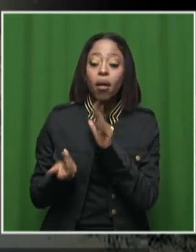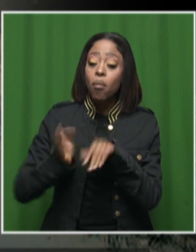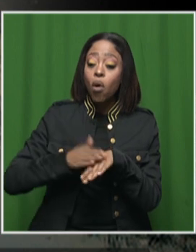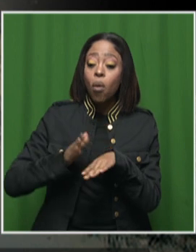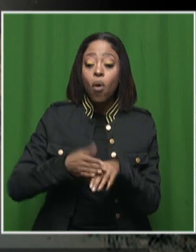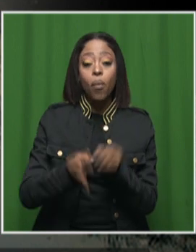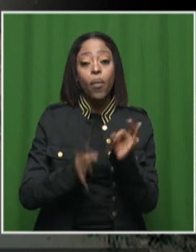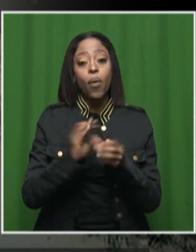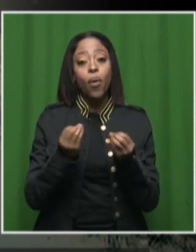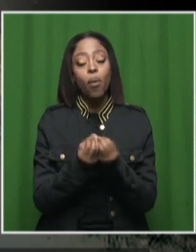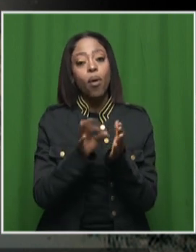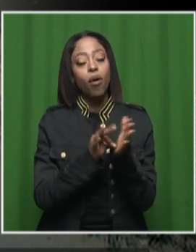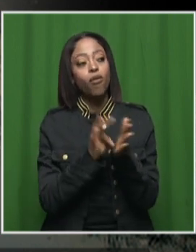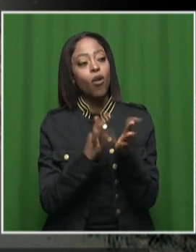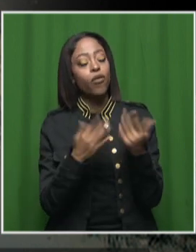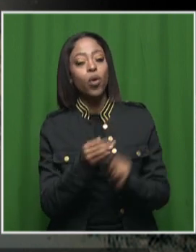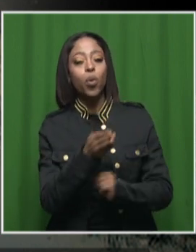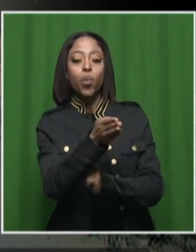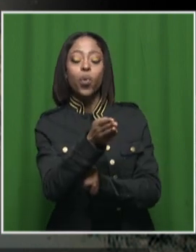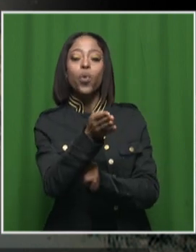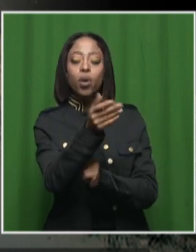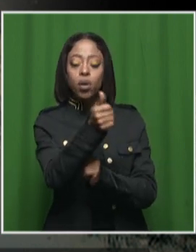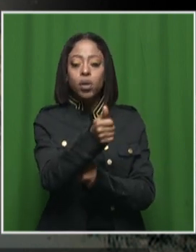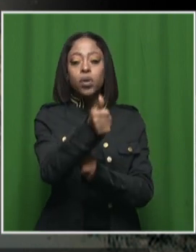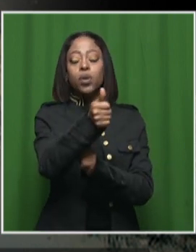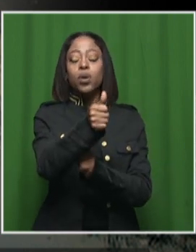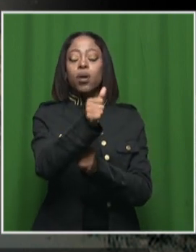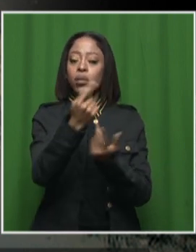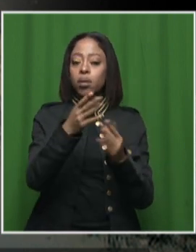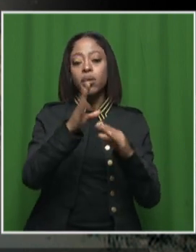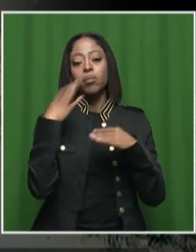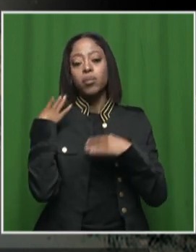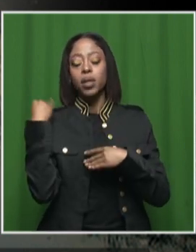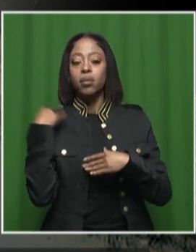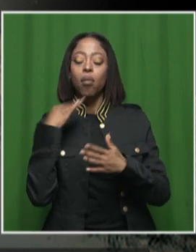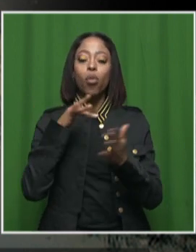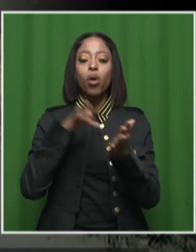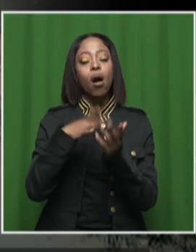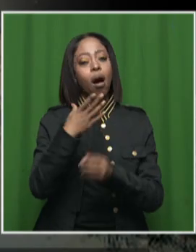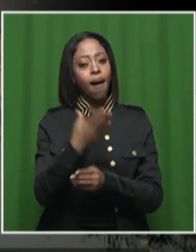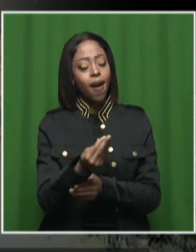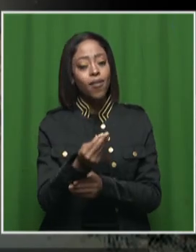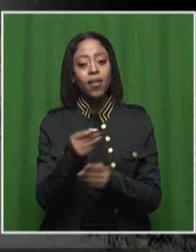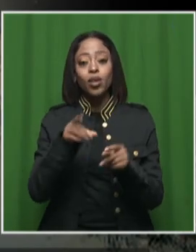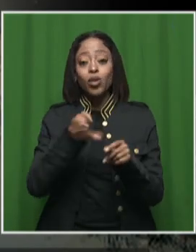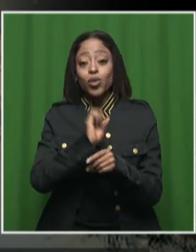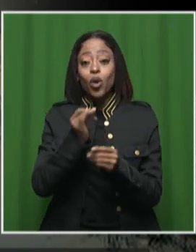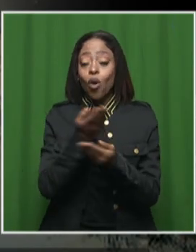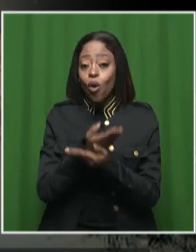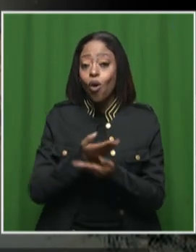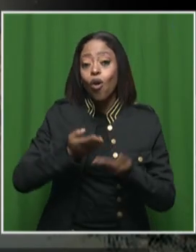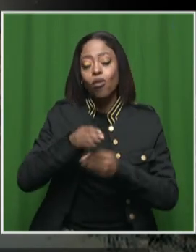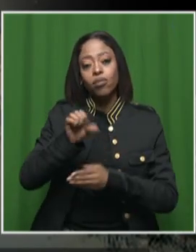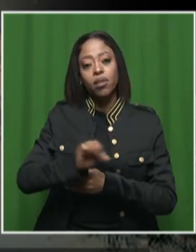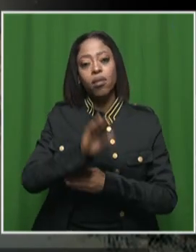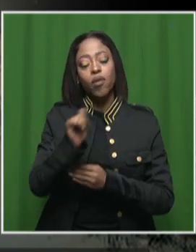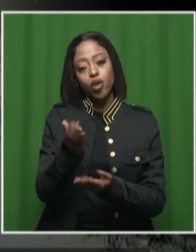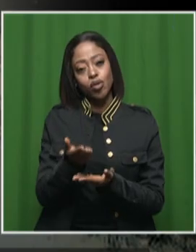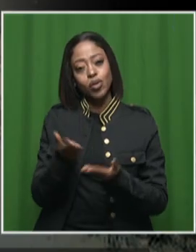which they voted for are now in a government of national unity. So there needs to be, I think, that very South African characteristic